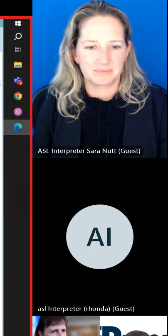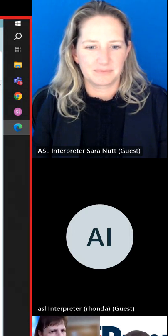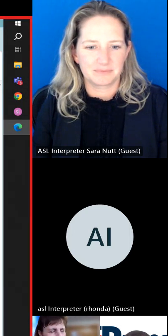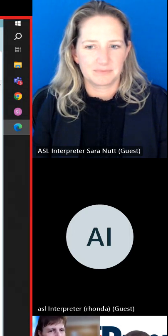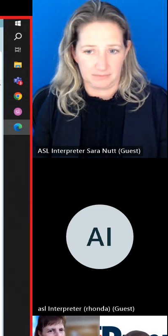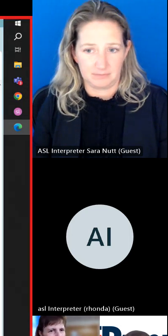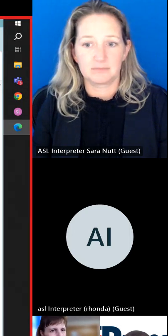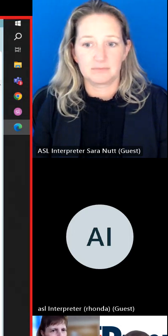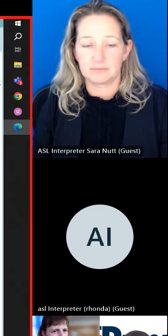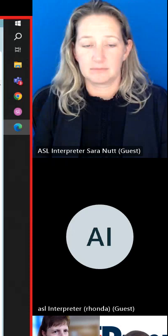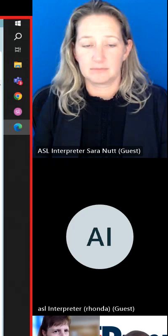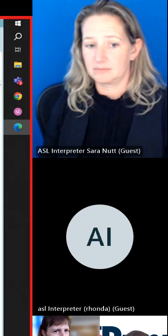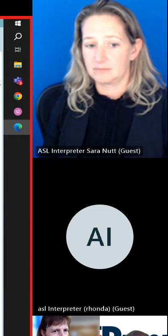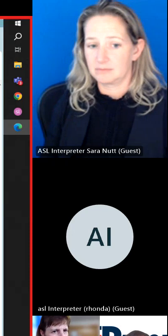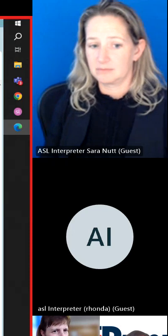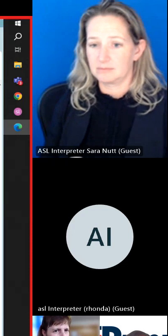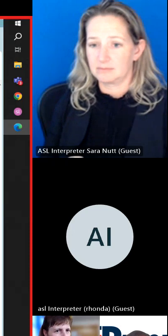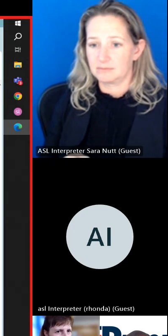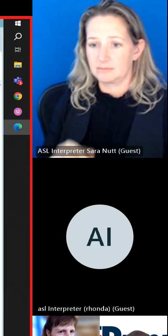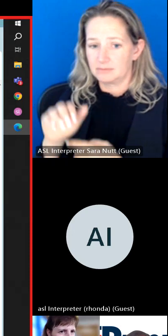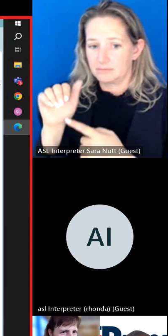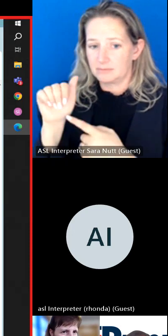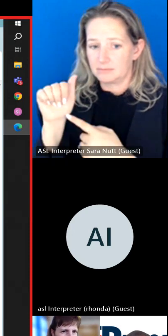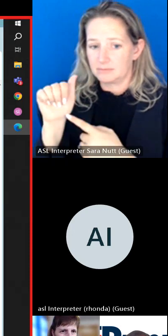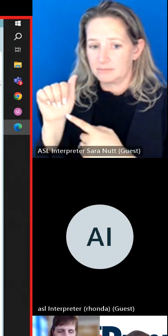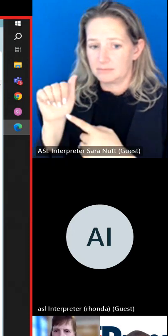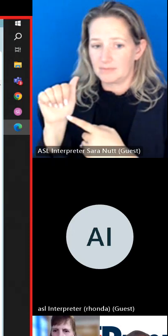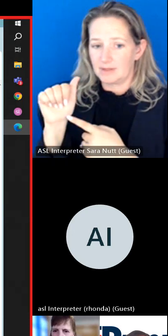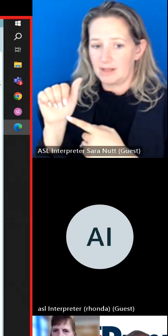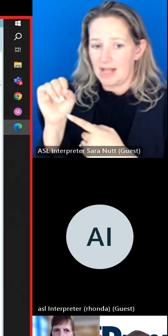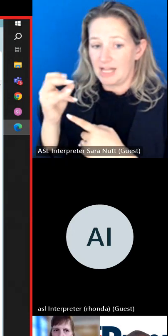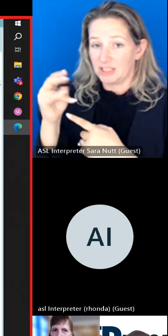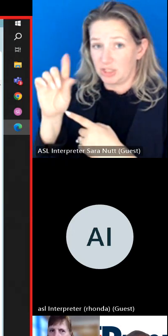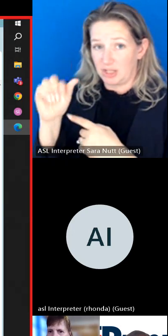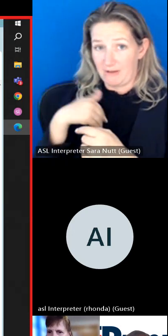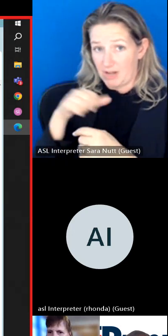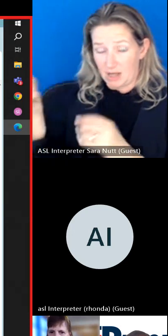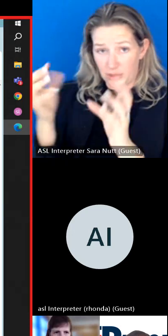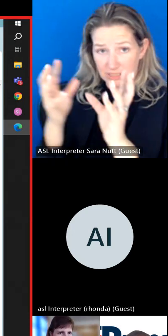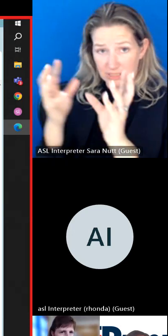So Aisha, do you have another session after this one, or can we